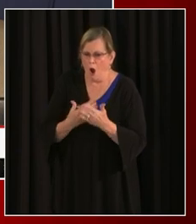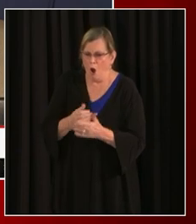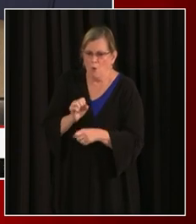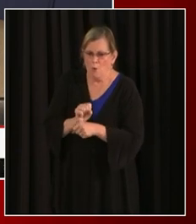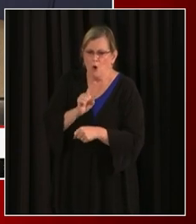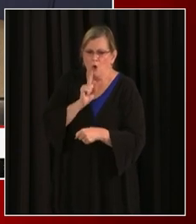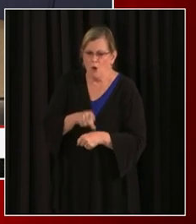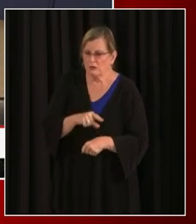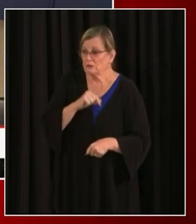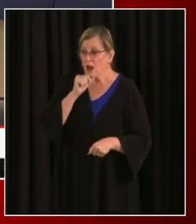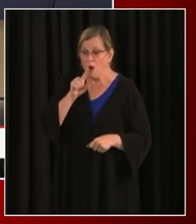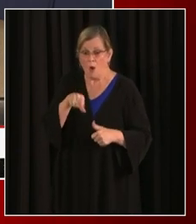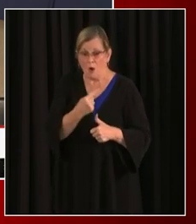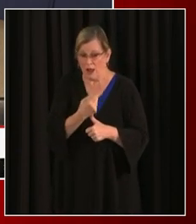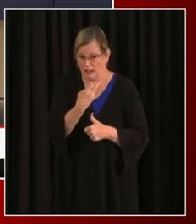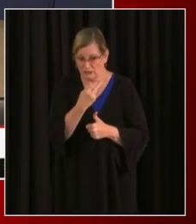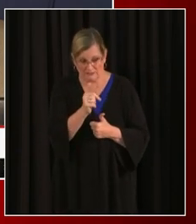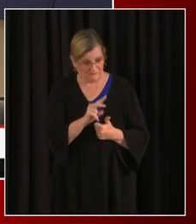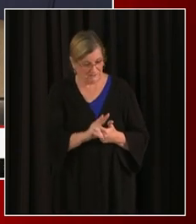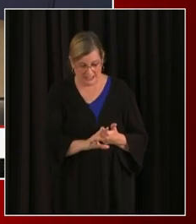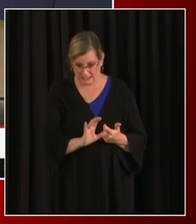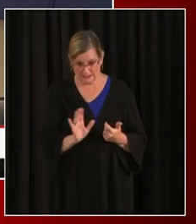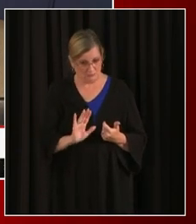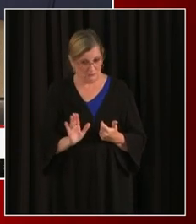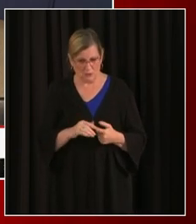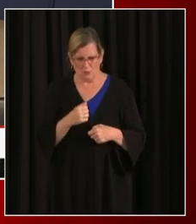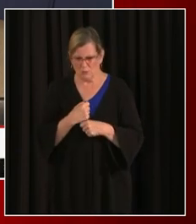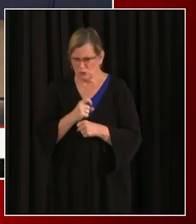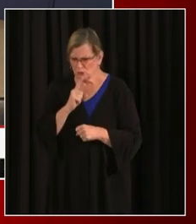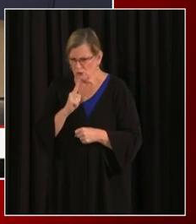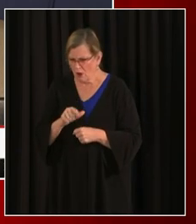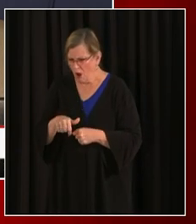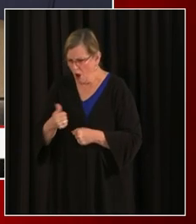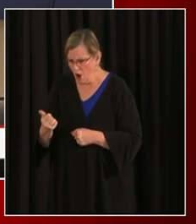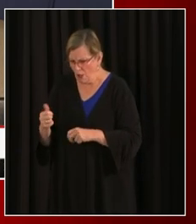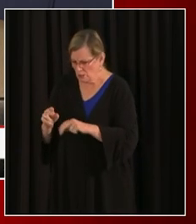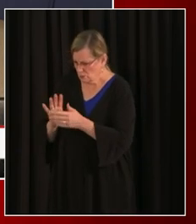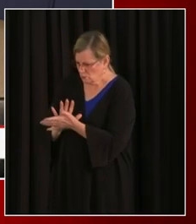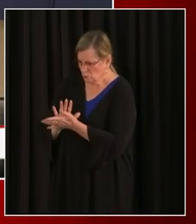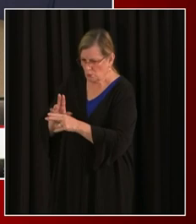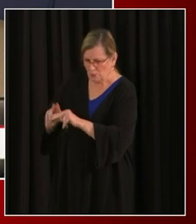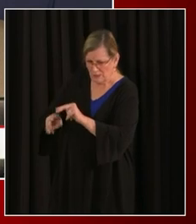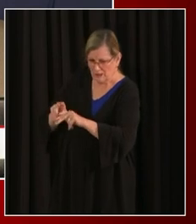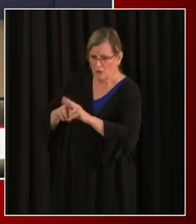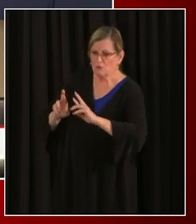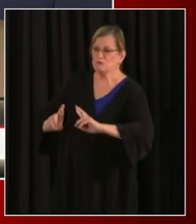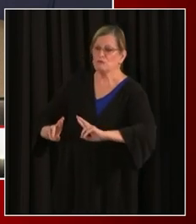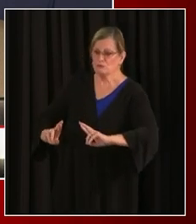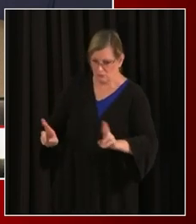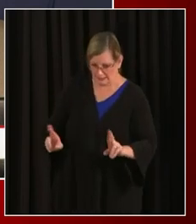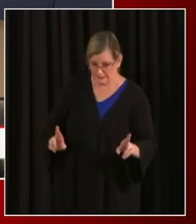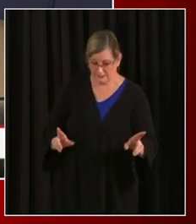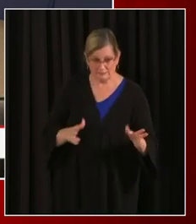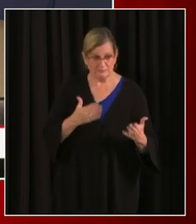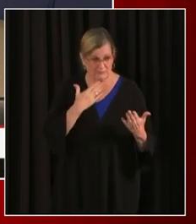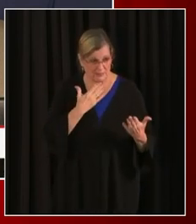other things that we have in the facilities as well, so that our schools are ready when we're ready to bring students back. Thank you.